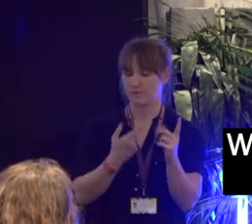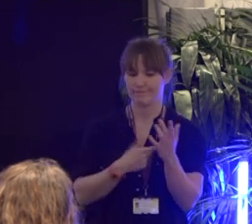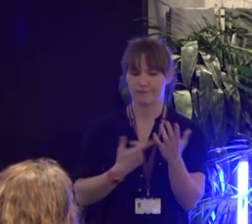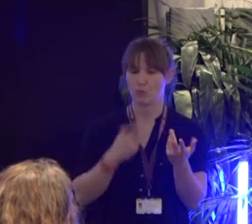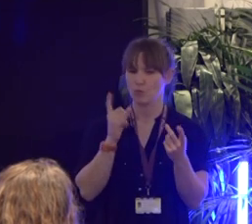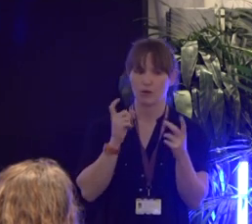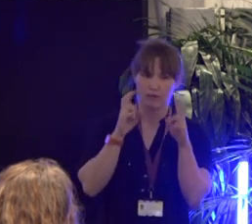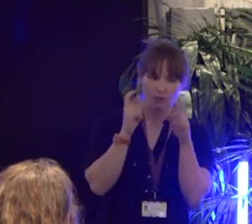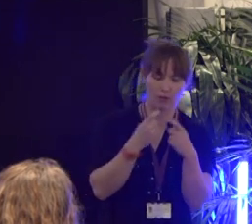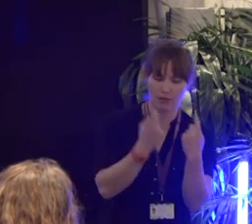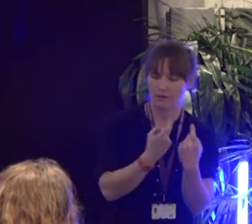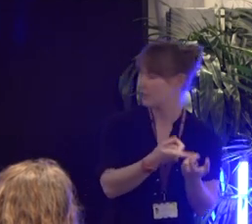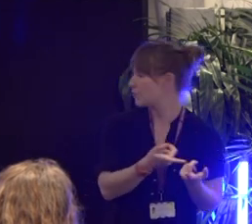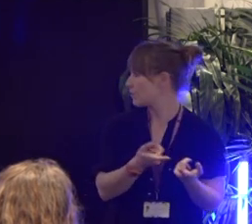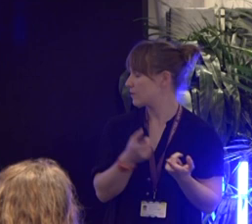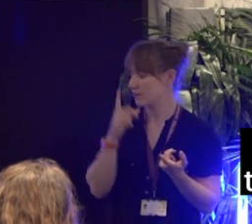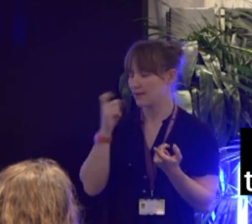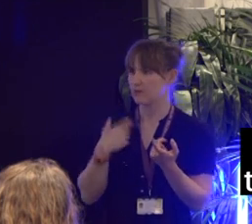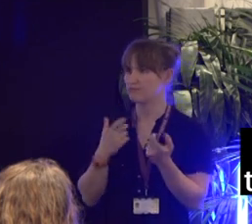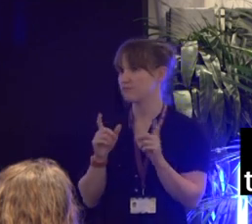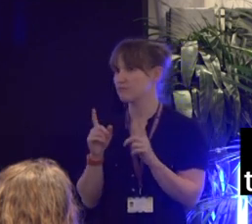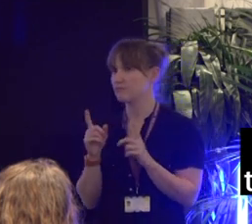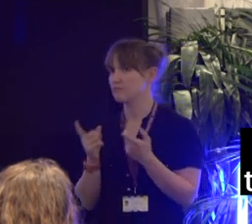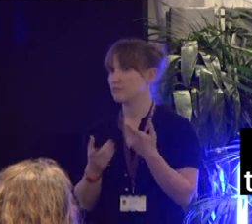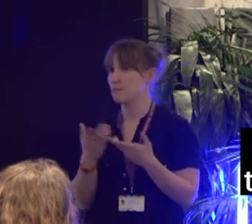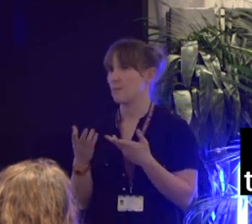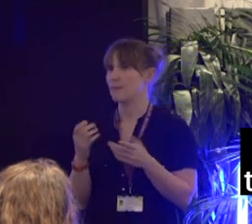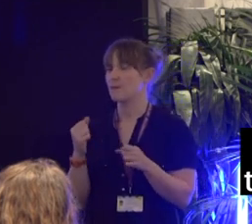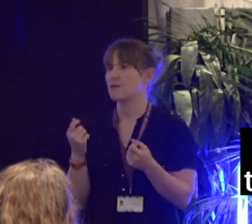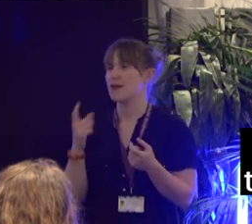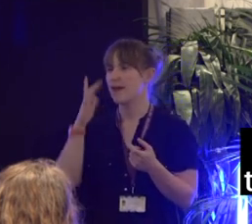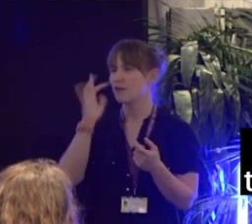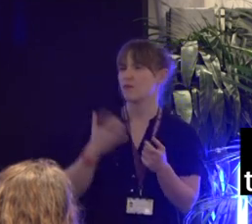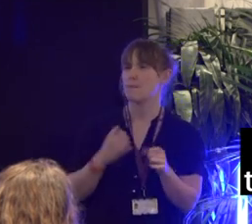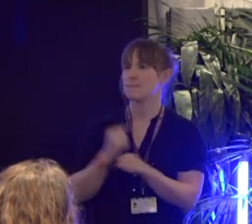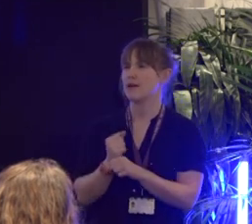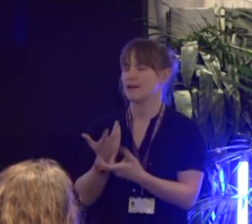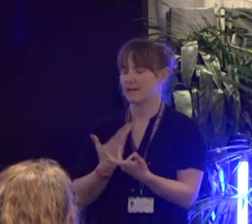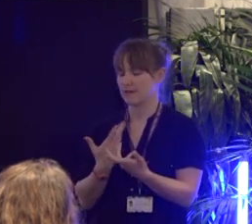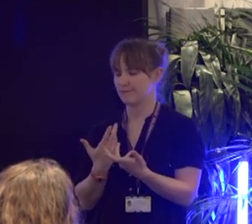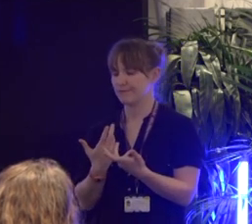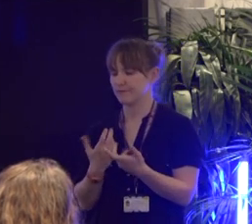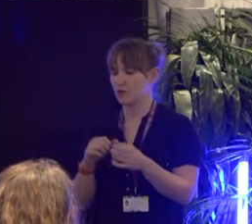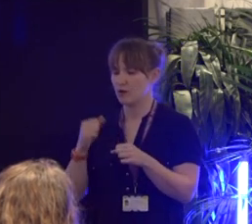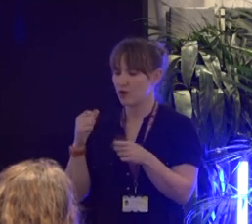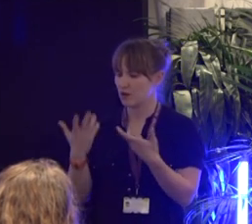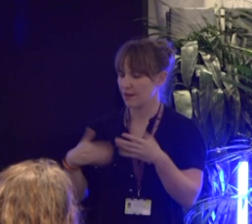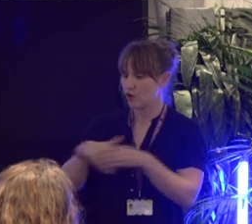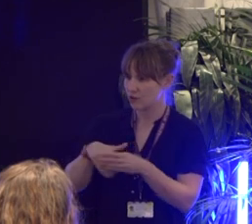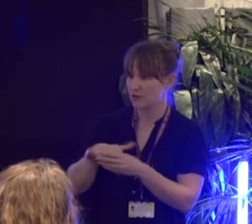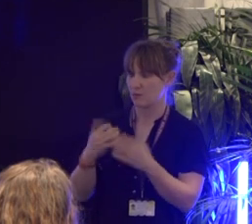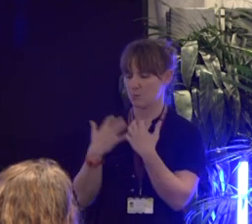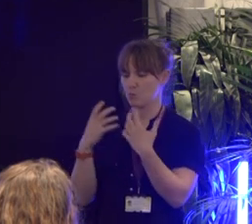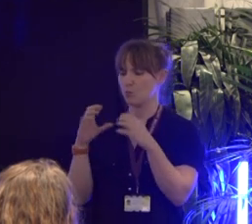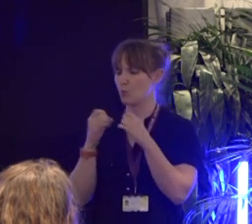make that. And the argument internally in the company is, if you're making a piece of content that doesn't have an audience baked in, like they're not Googling